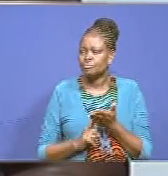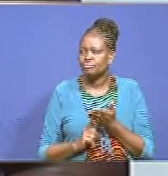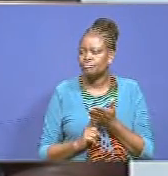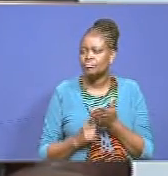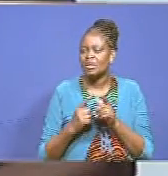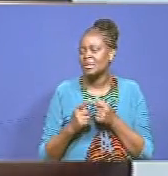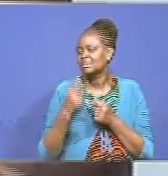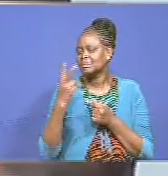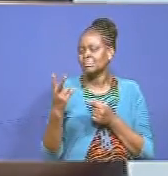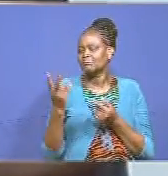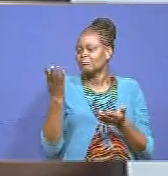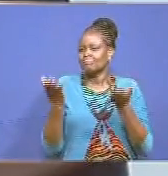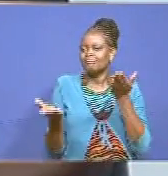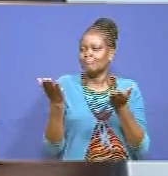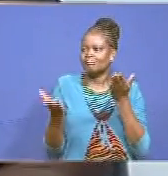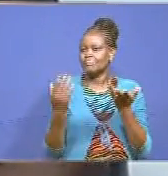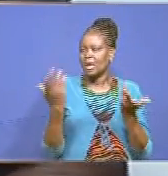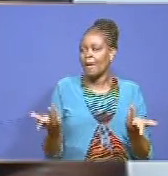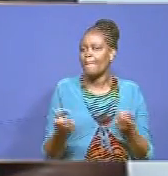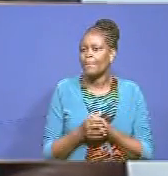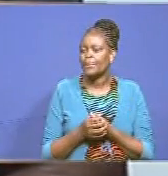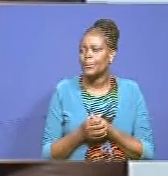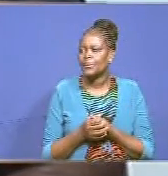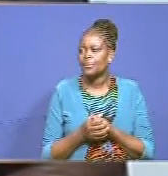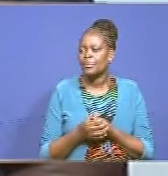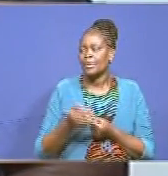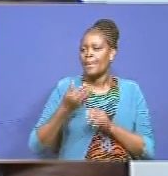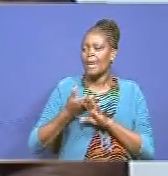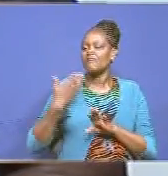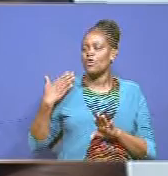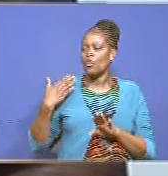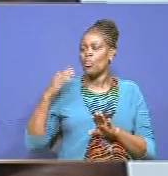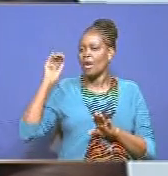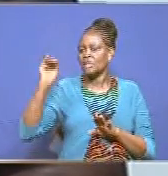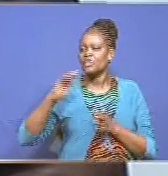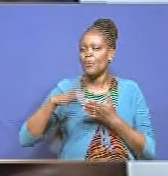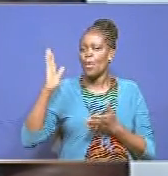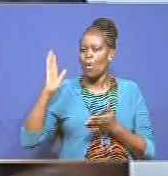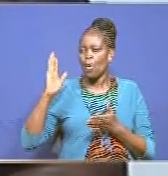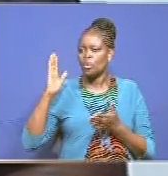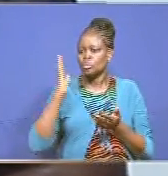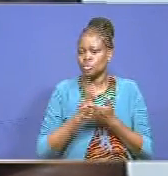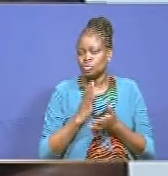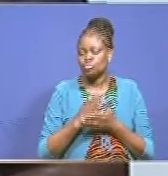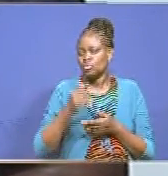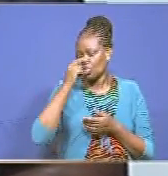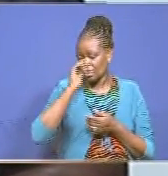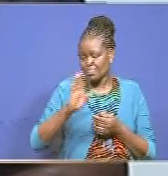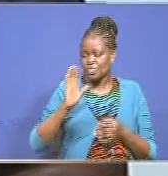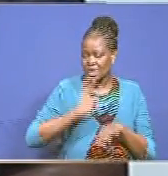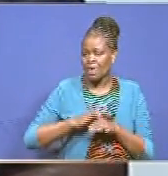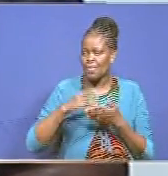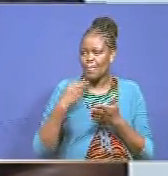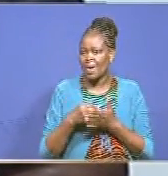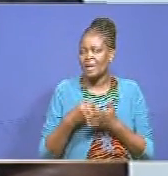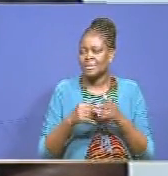or checks and balances within their caucus, uh-huh, before also asking for more. Uh-huh. As much as we would wish them to get more money,